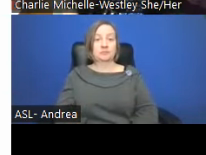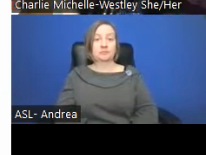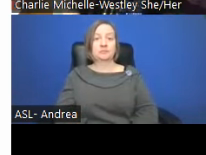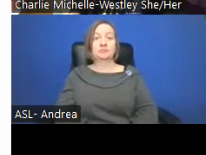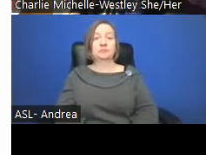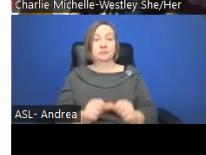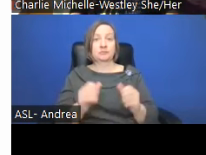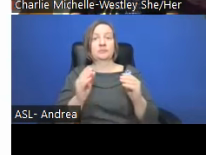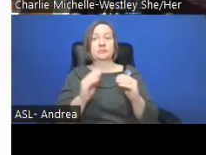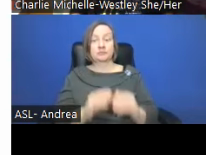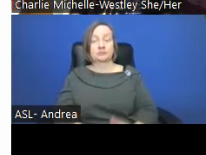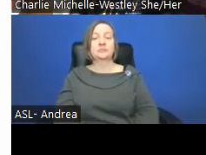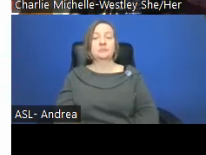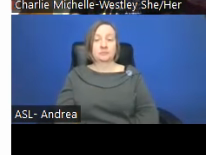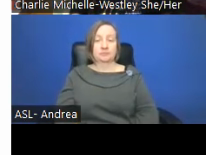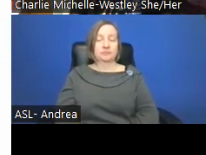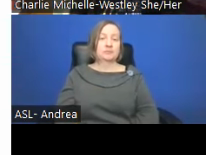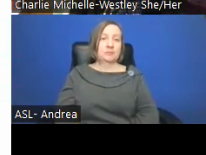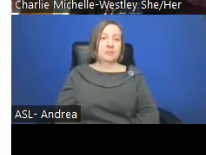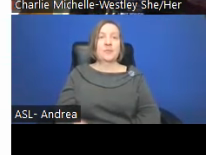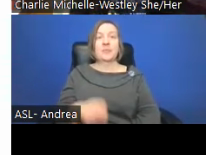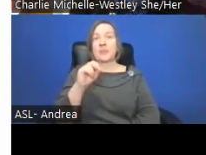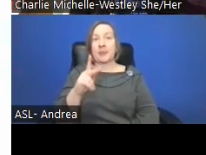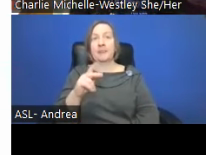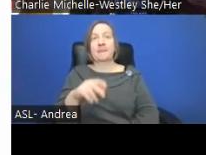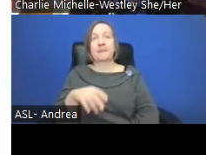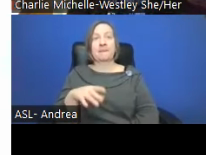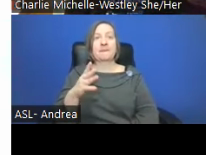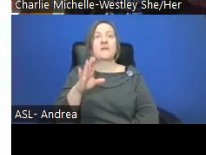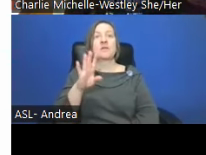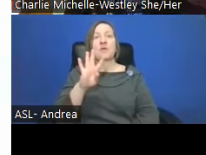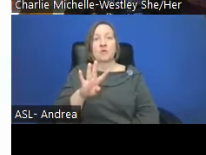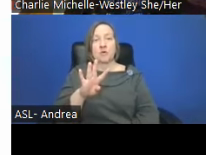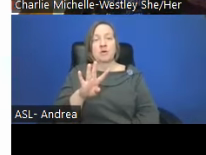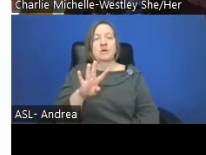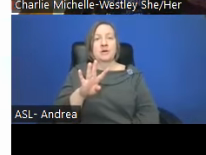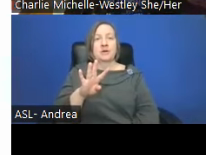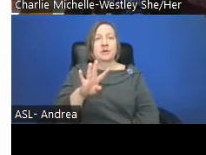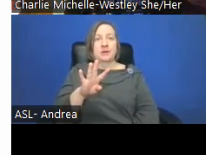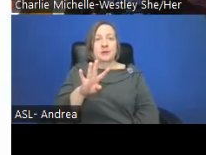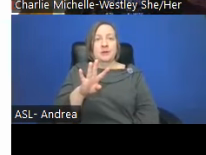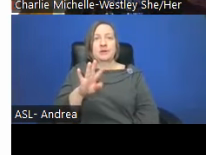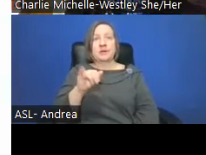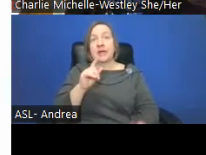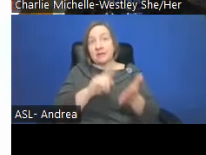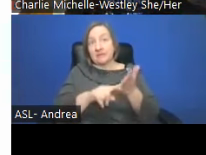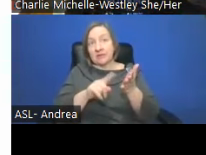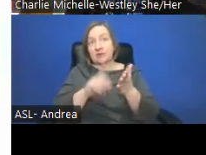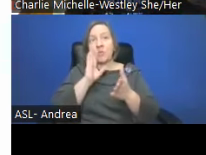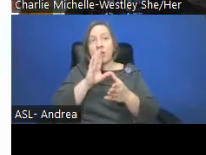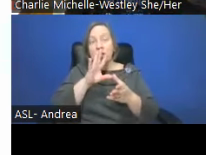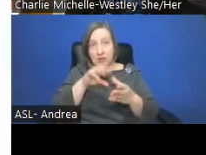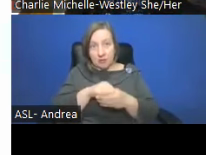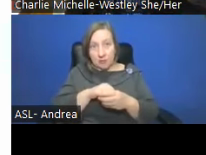We can move on. okay, so let's see, where were we? 4. The investigation